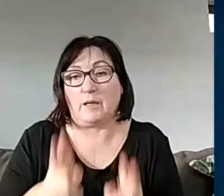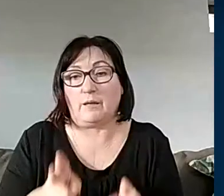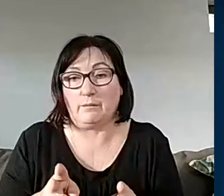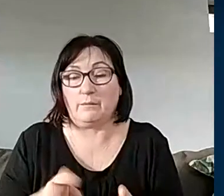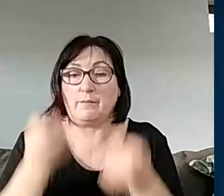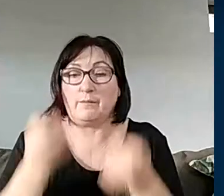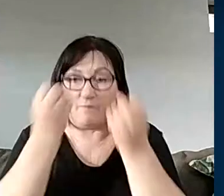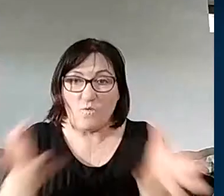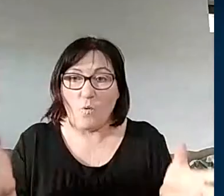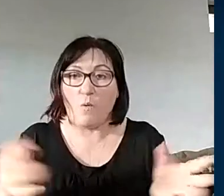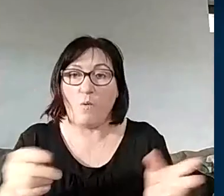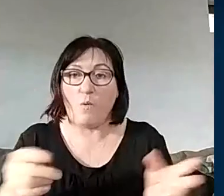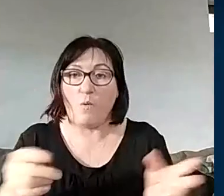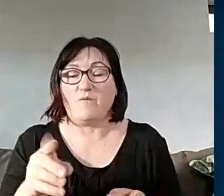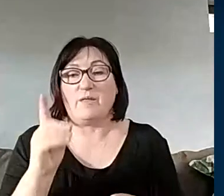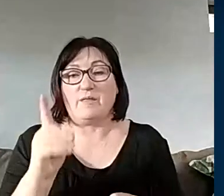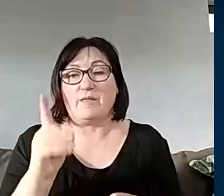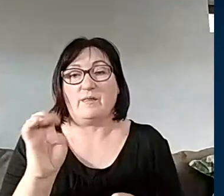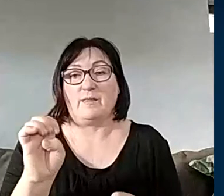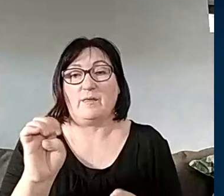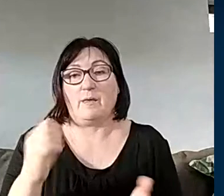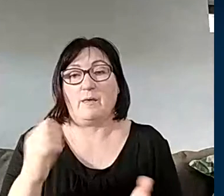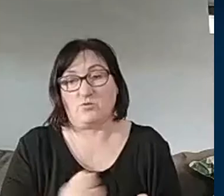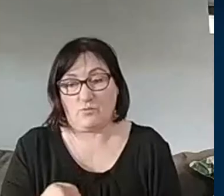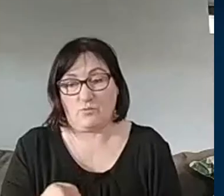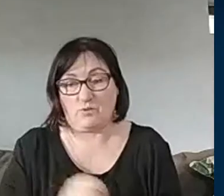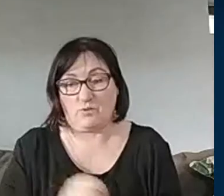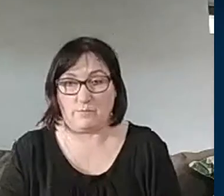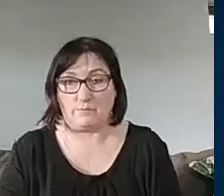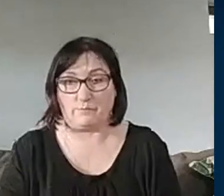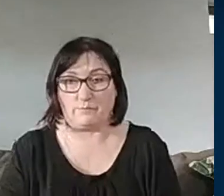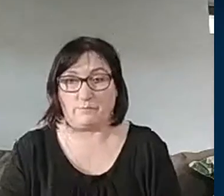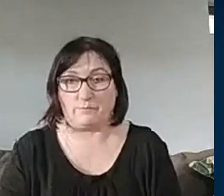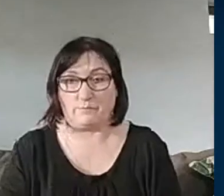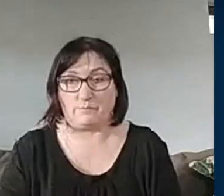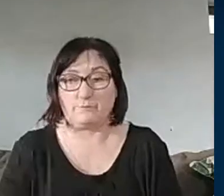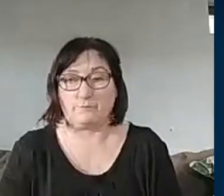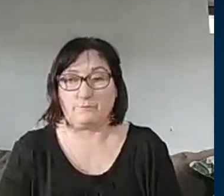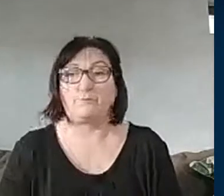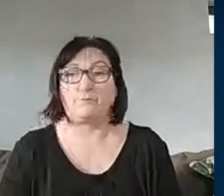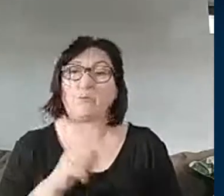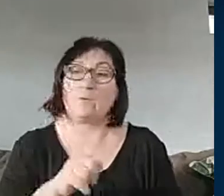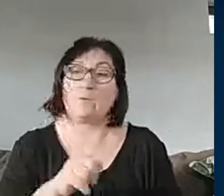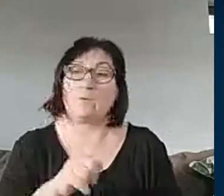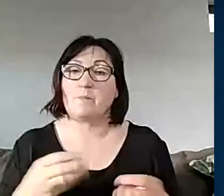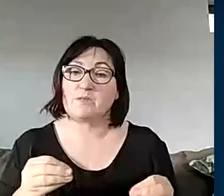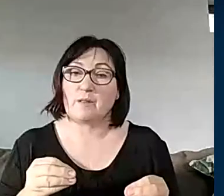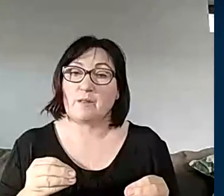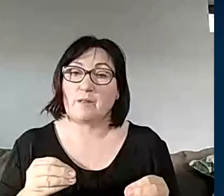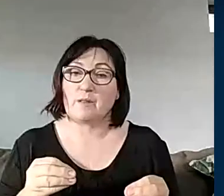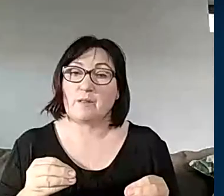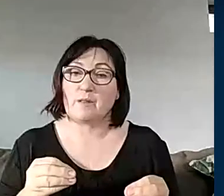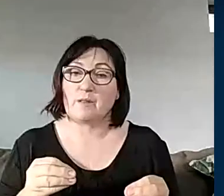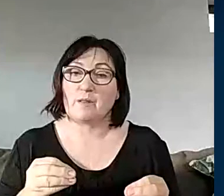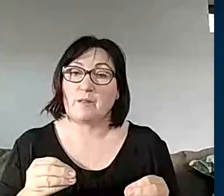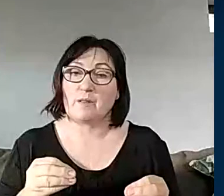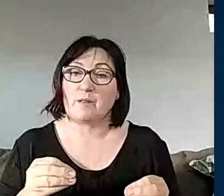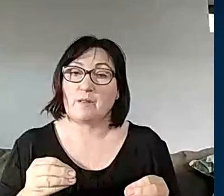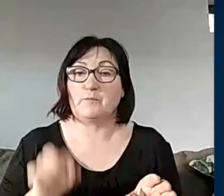deregistration. And then also, when a registered business deregistrates from an option or the voluntary option,